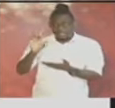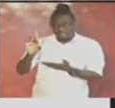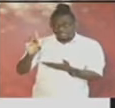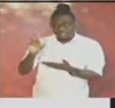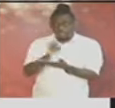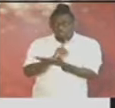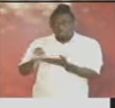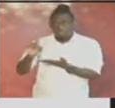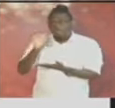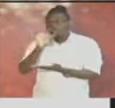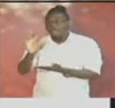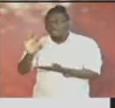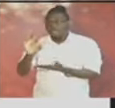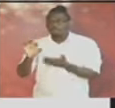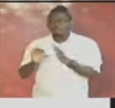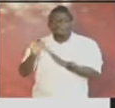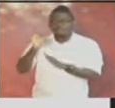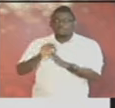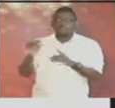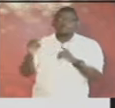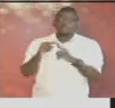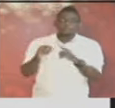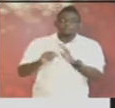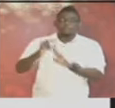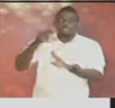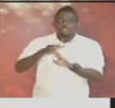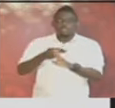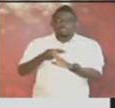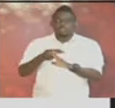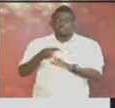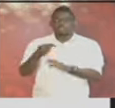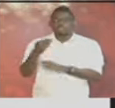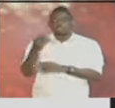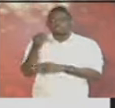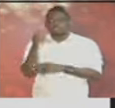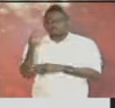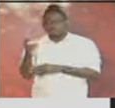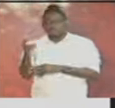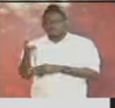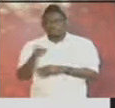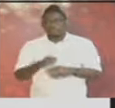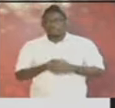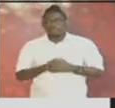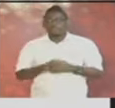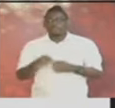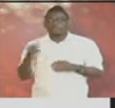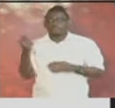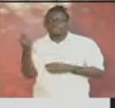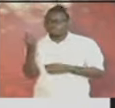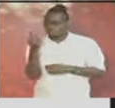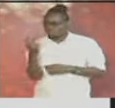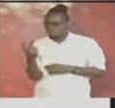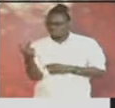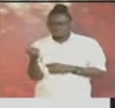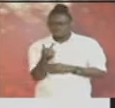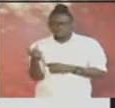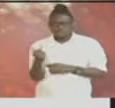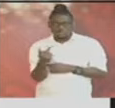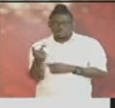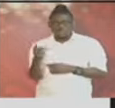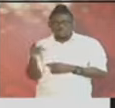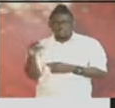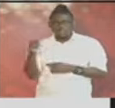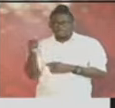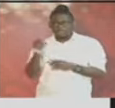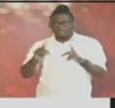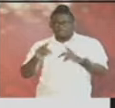of February to 6th of March, and with only 2 clusters. We had 10 cases, 7 cases in one cluster and 3